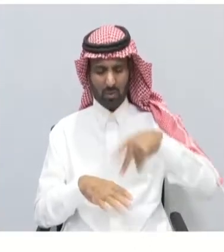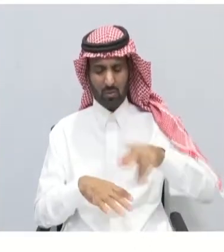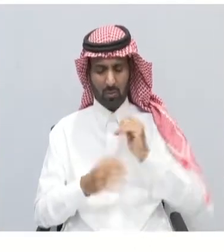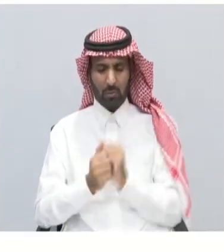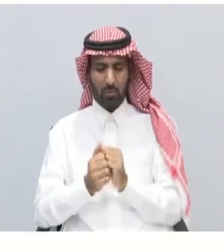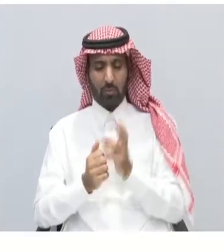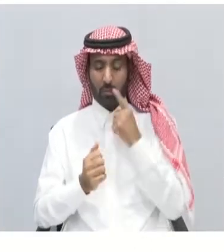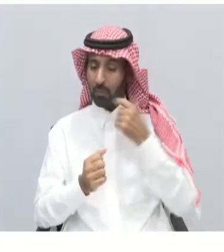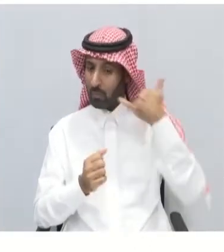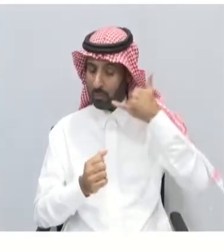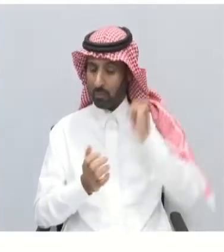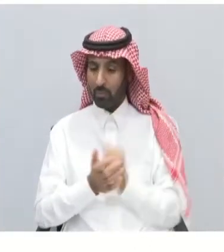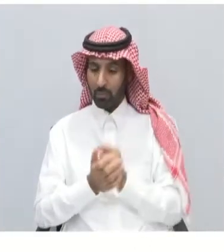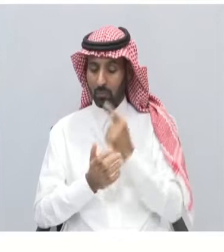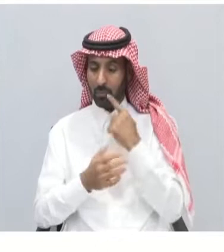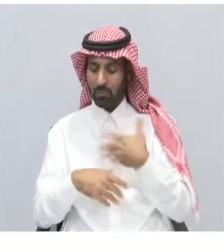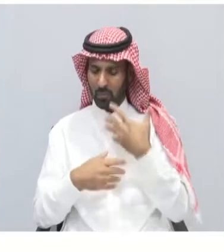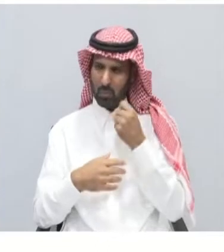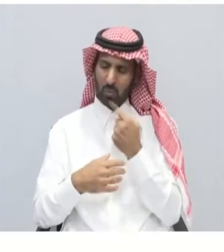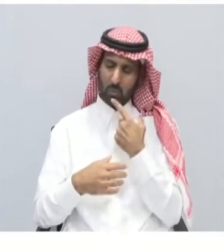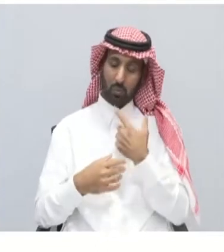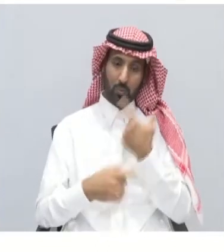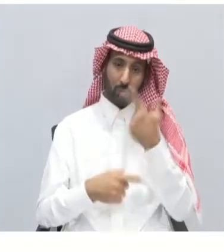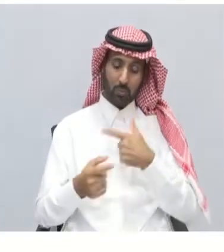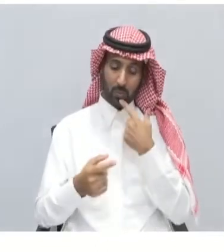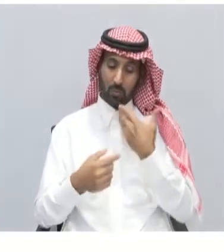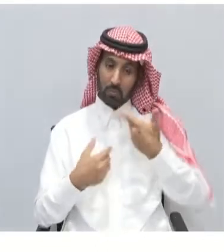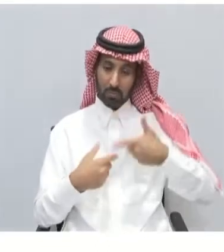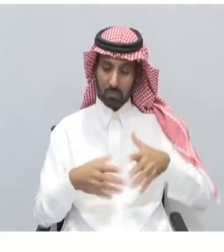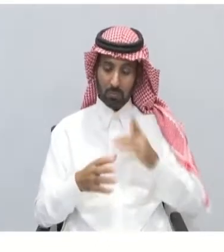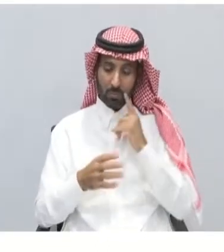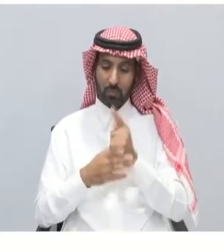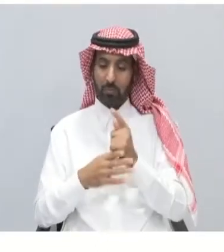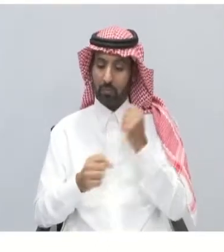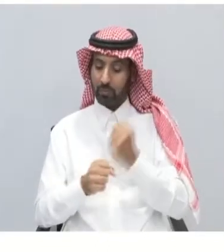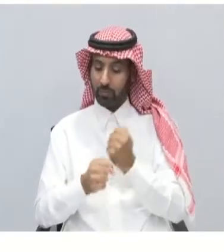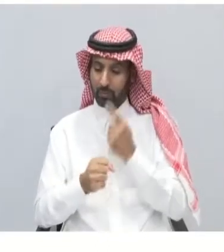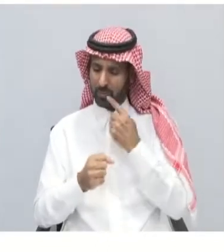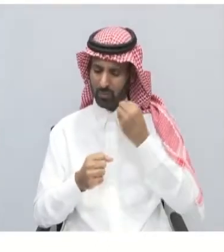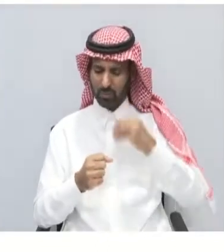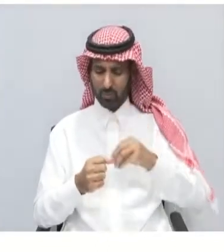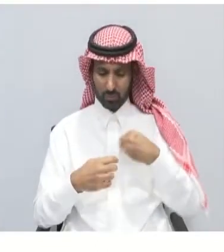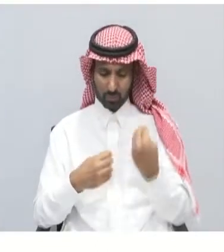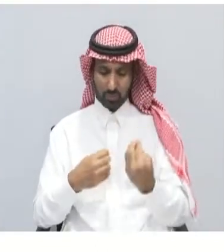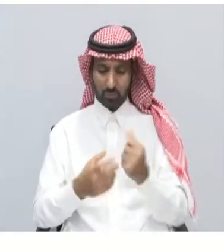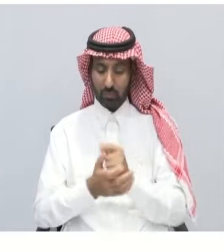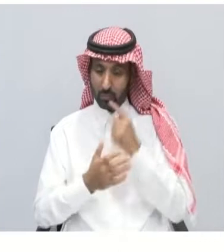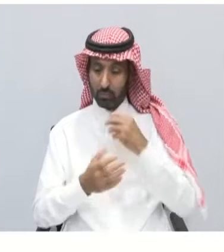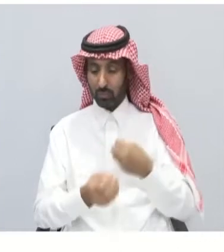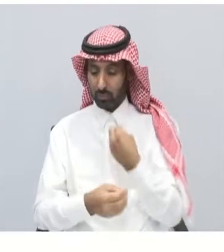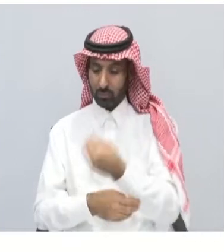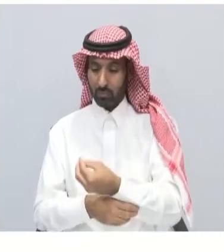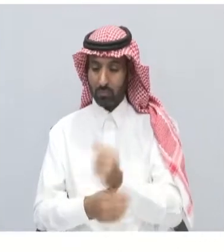have, phone, express yourself freely, make things neat, return.